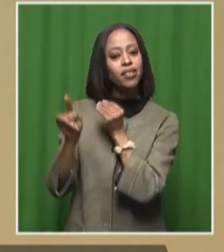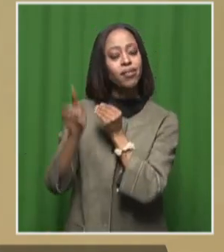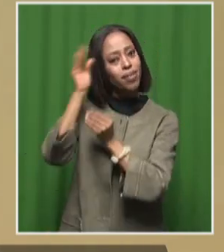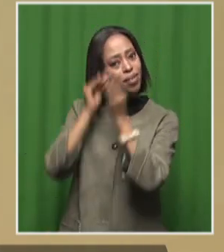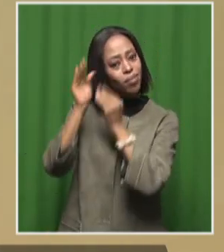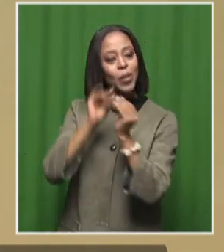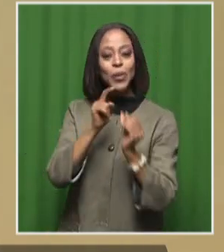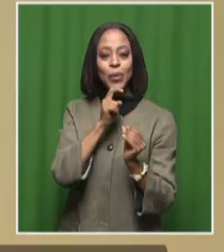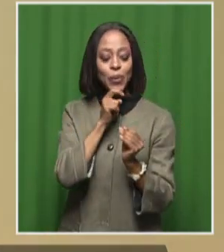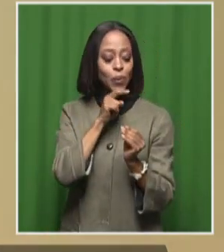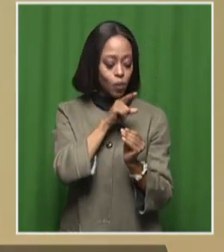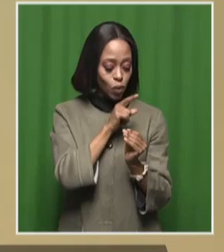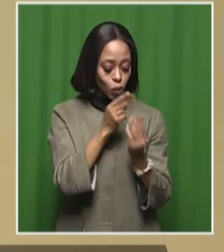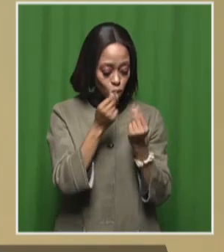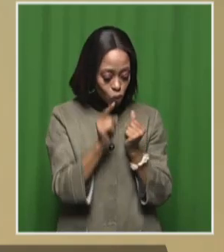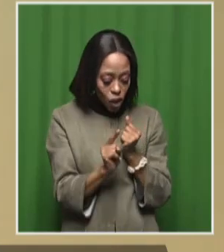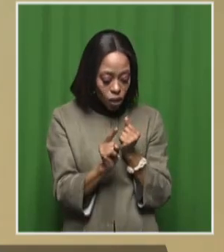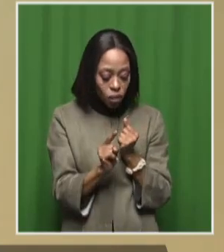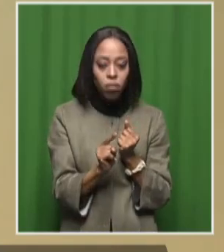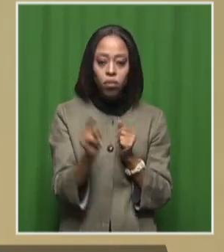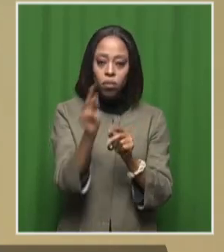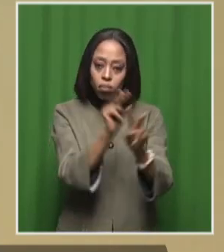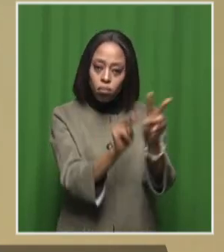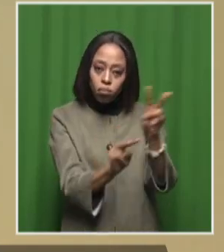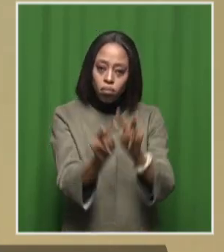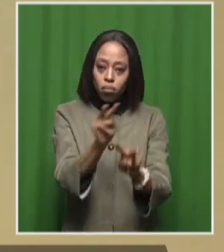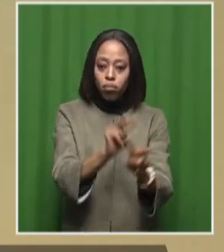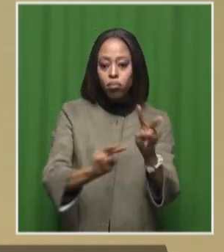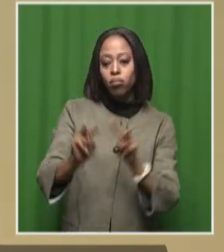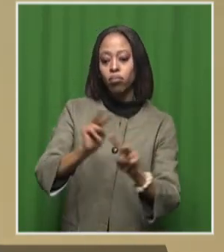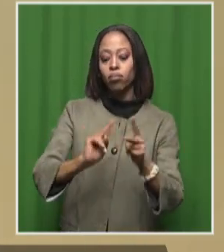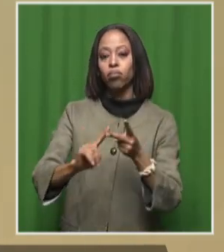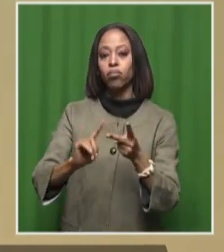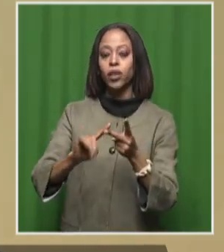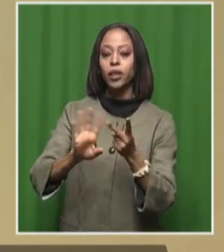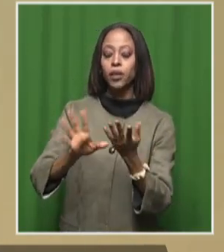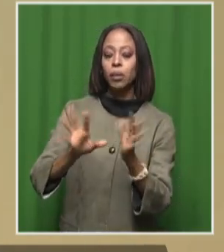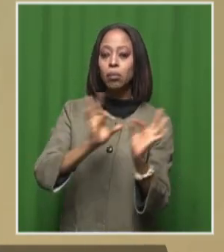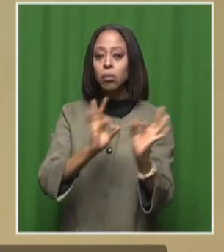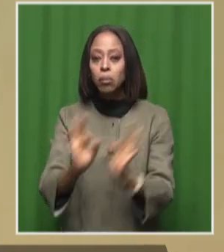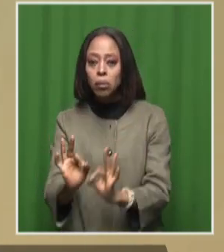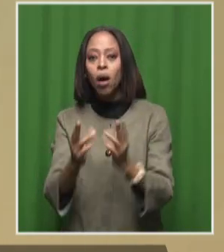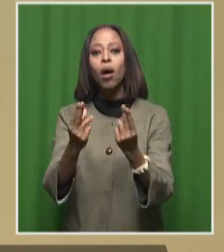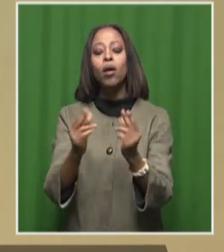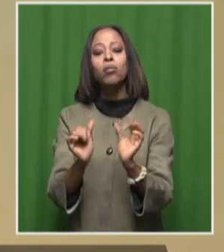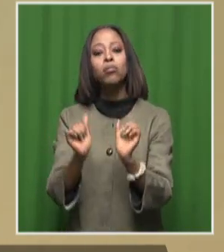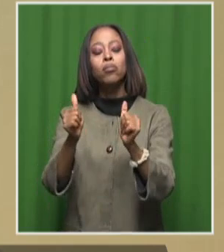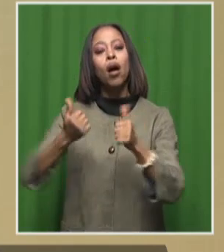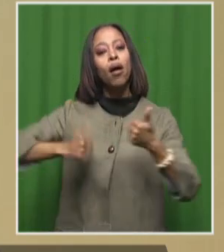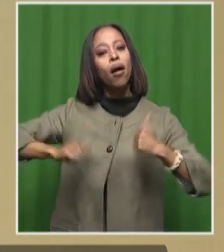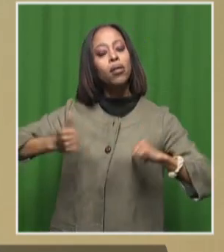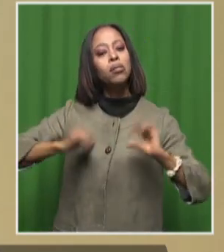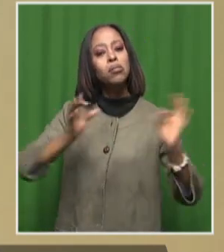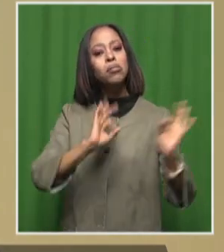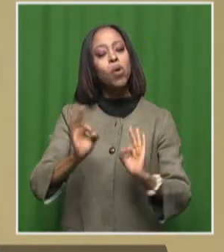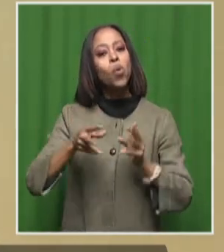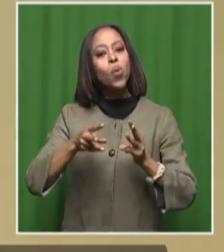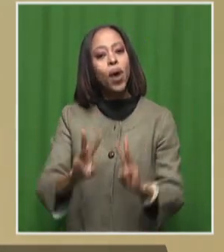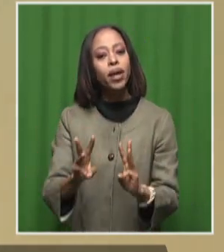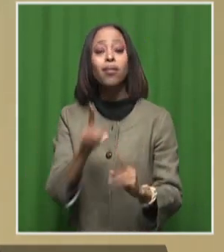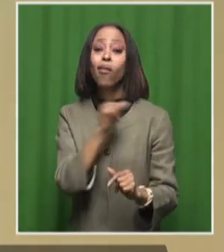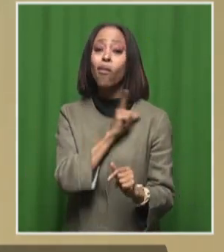should be used to be able to monitor and to be able to bring the proper actions and corrective actions to make sure